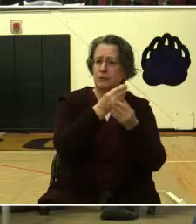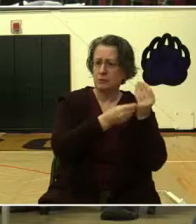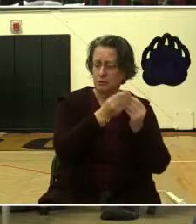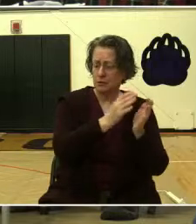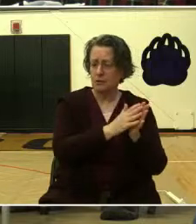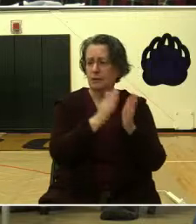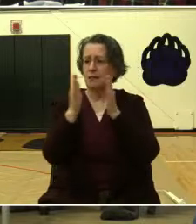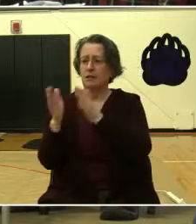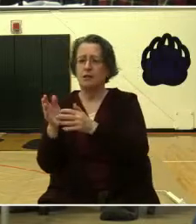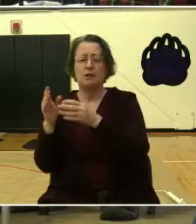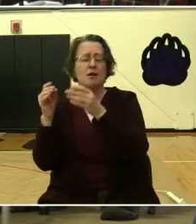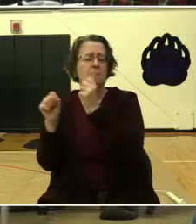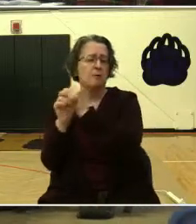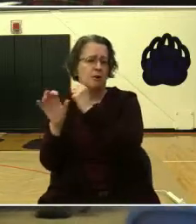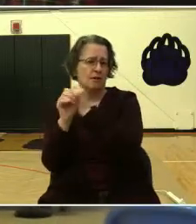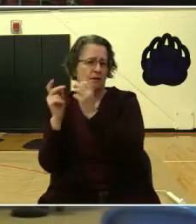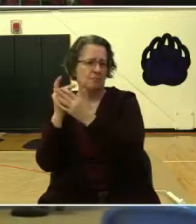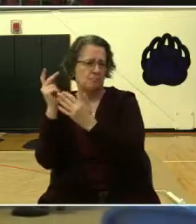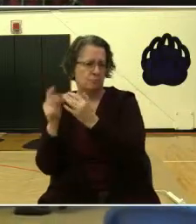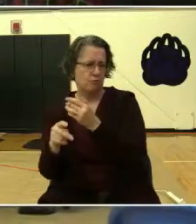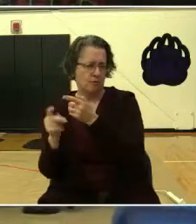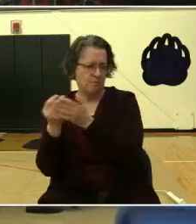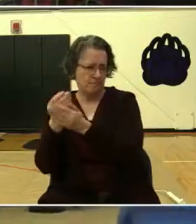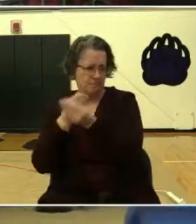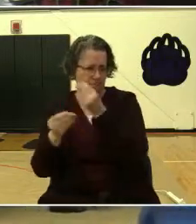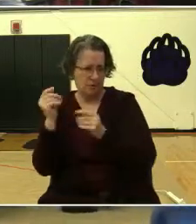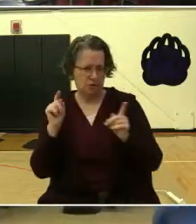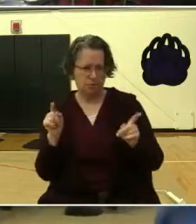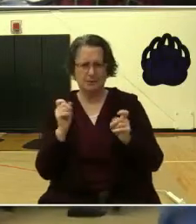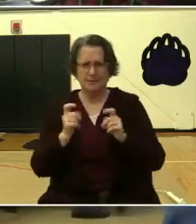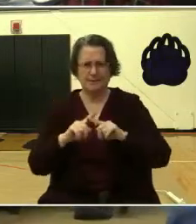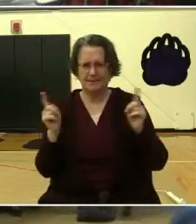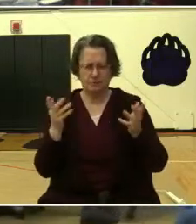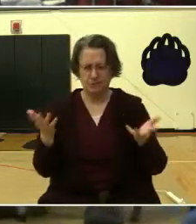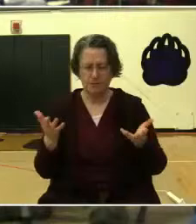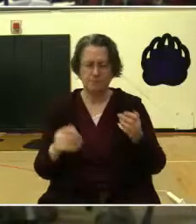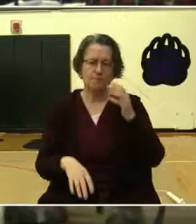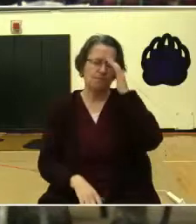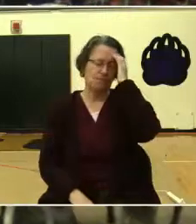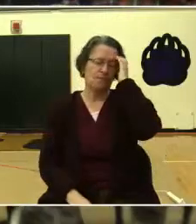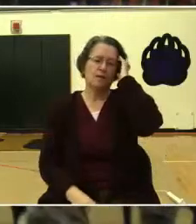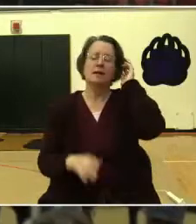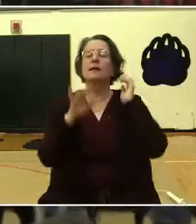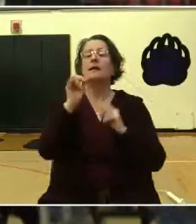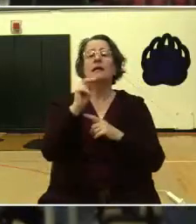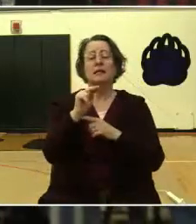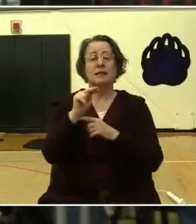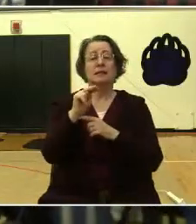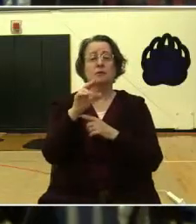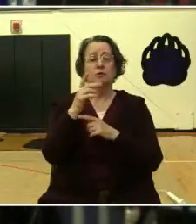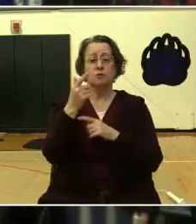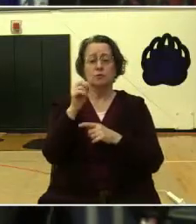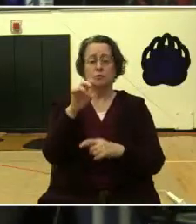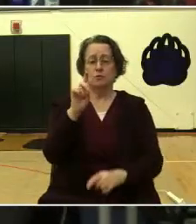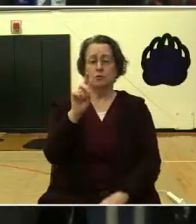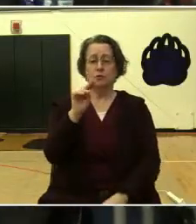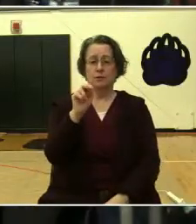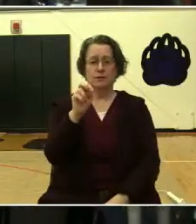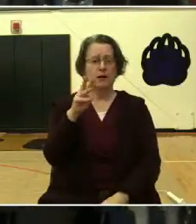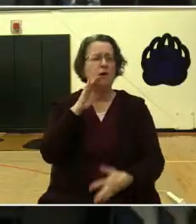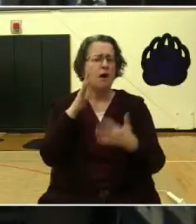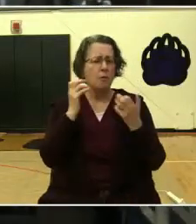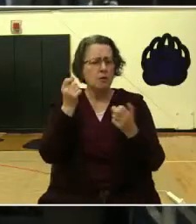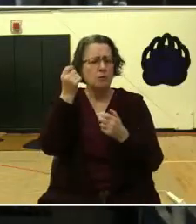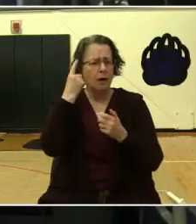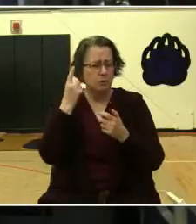funding thank you Robin for the question uh so I'm just and I'm trying to understand the I'm trying to understand the question to answer it uh